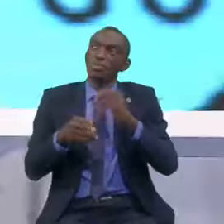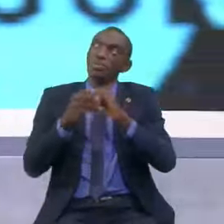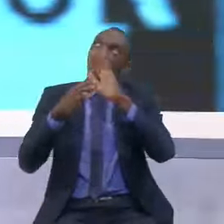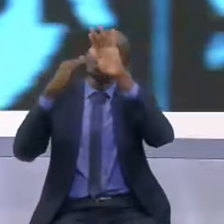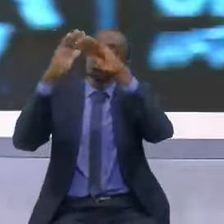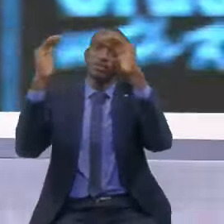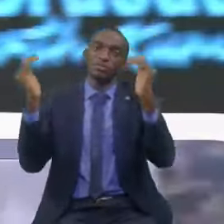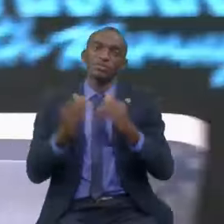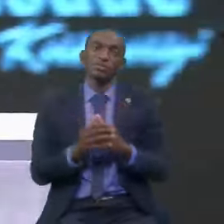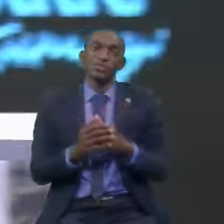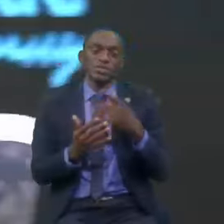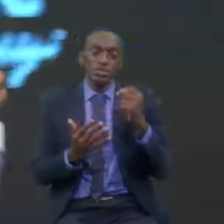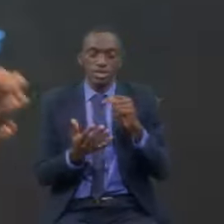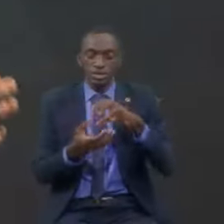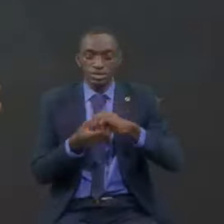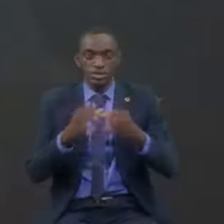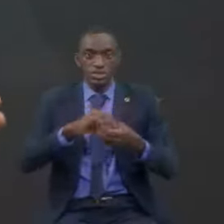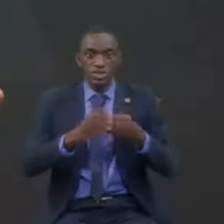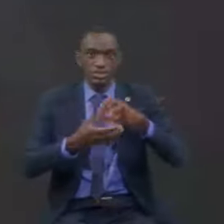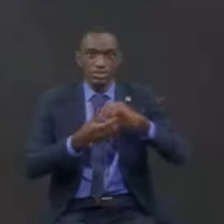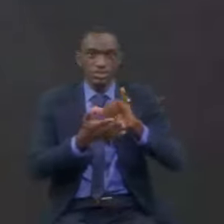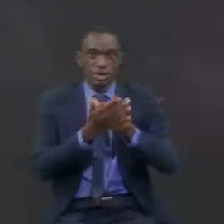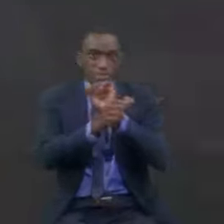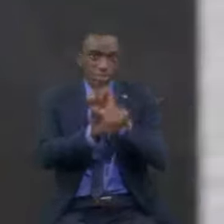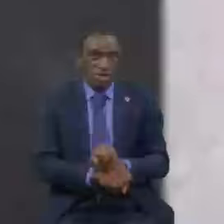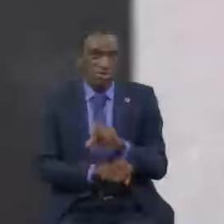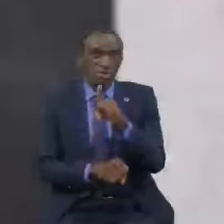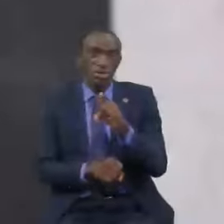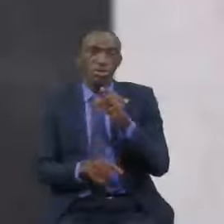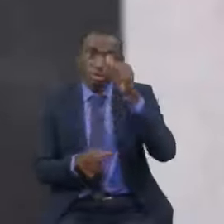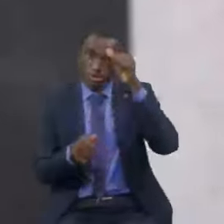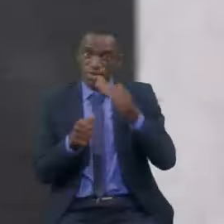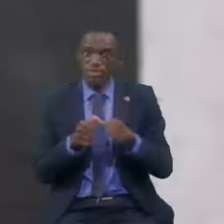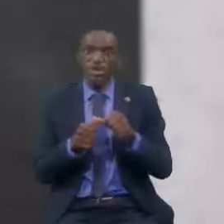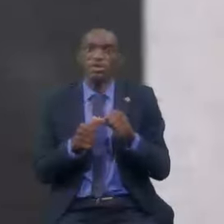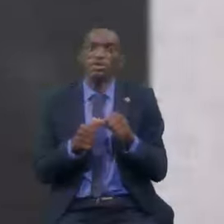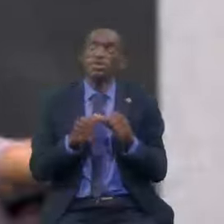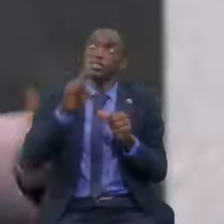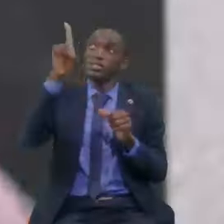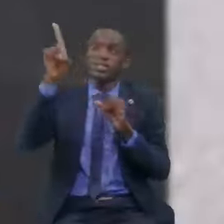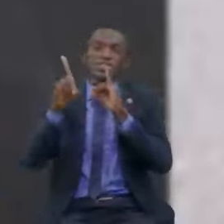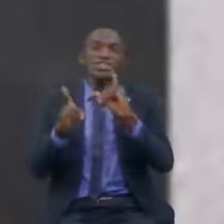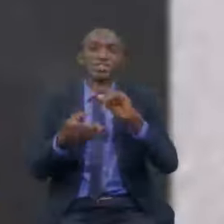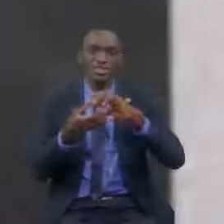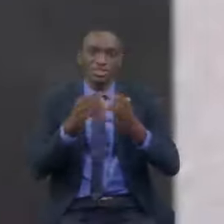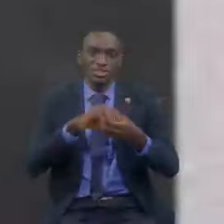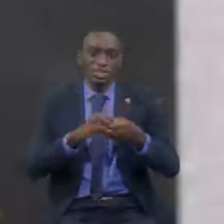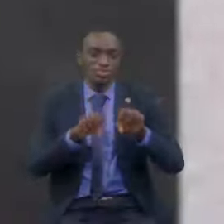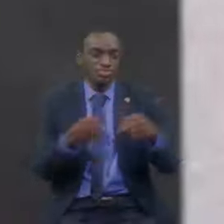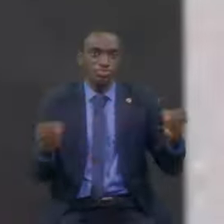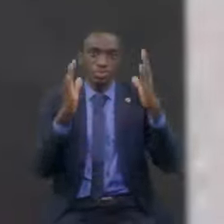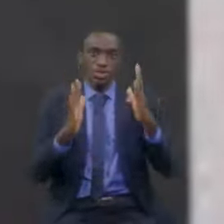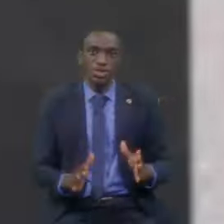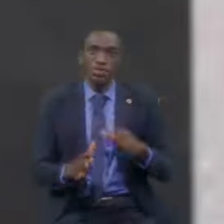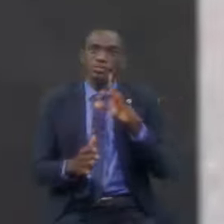chains that bound you. Remember, he is the chain breaker. The pain that